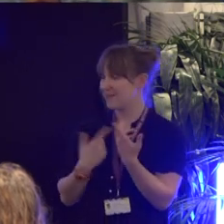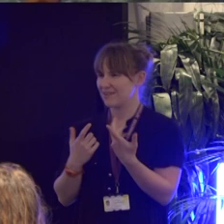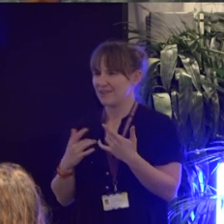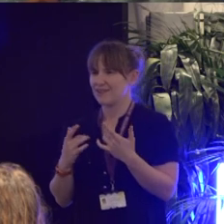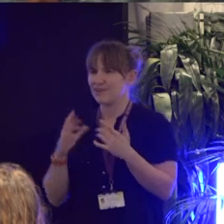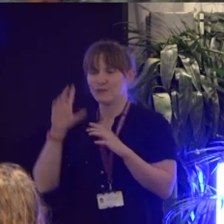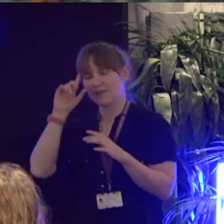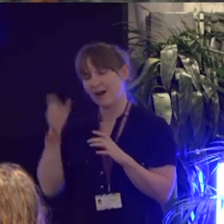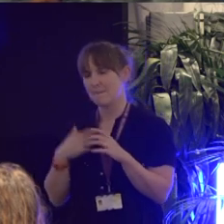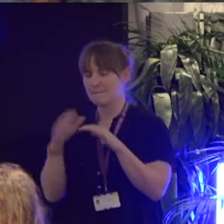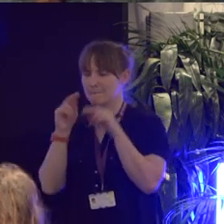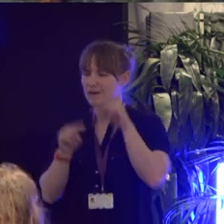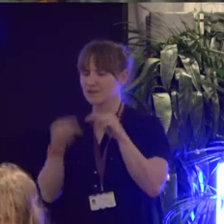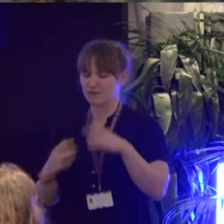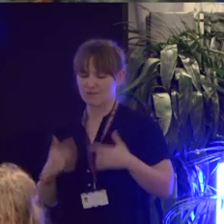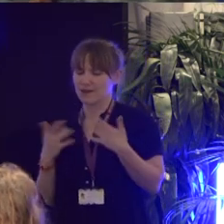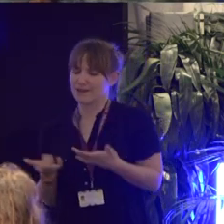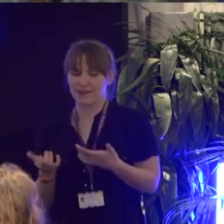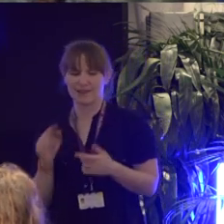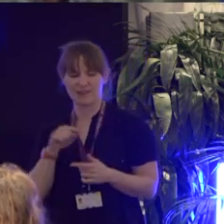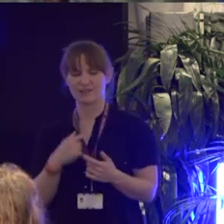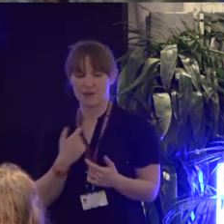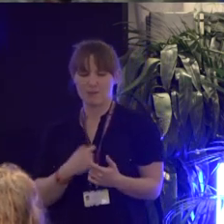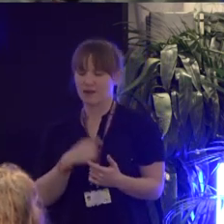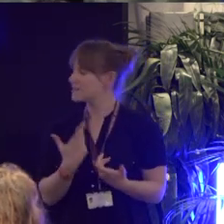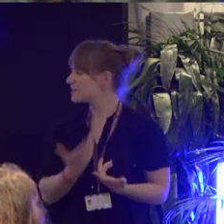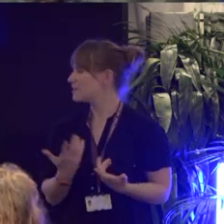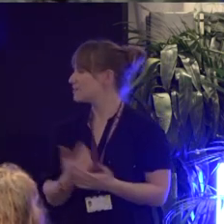can't measure it, and it's very subjective, actually.